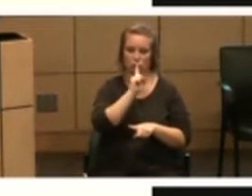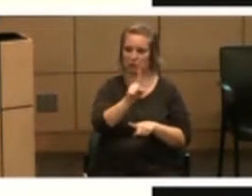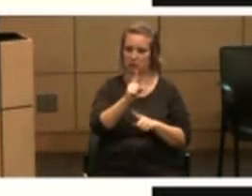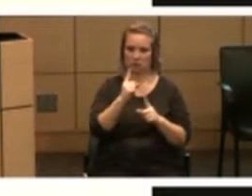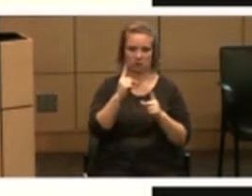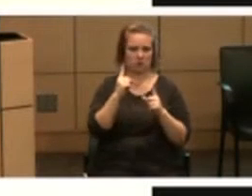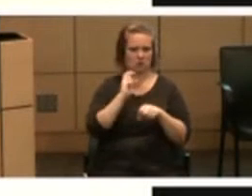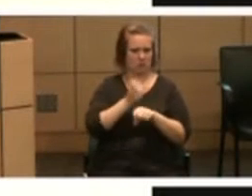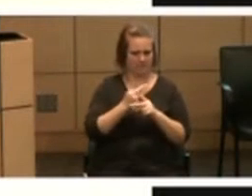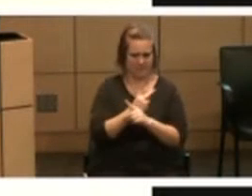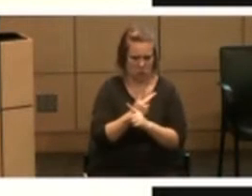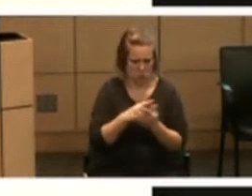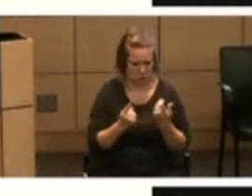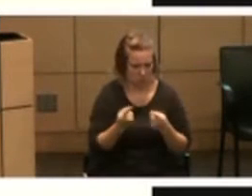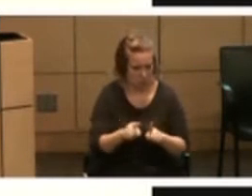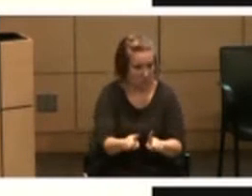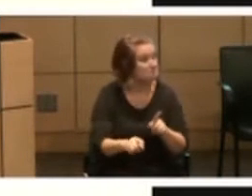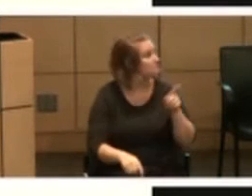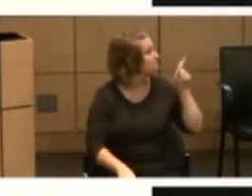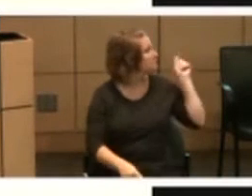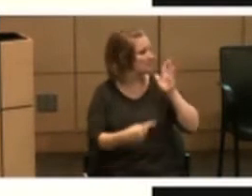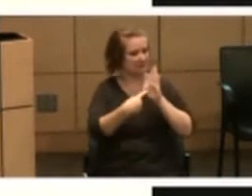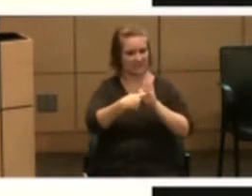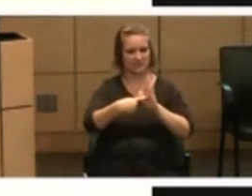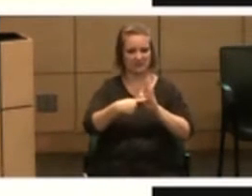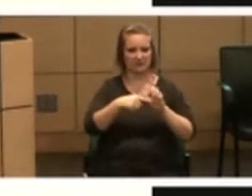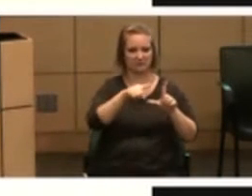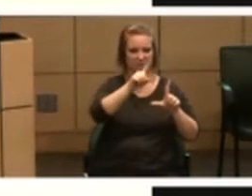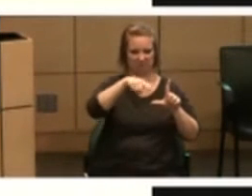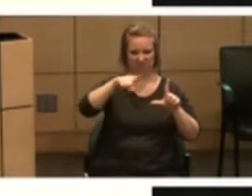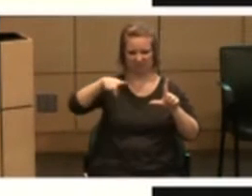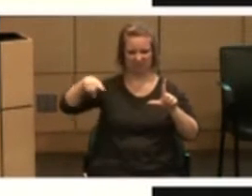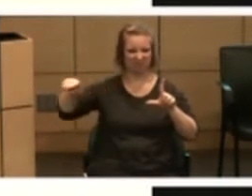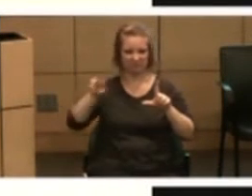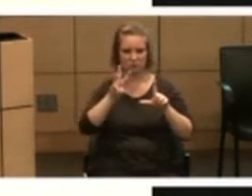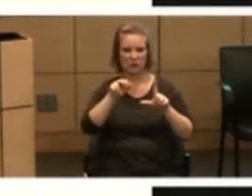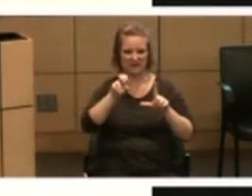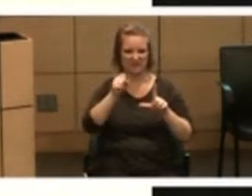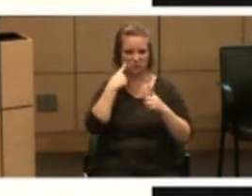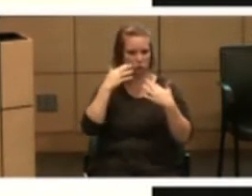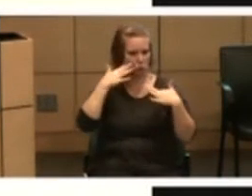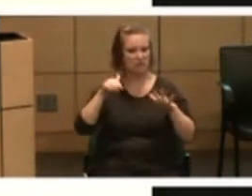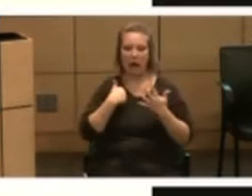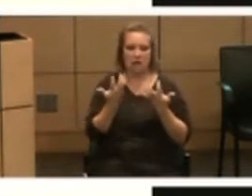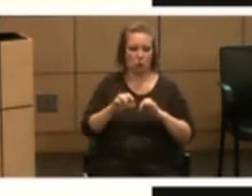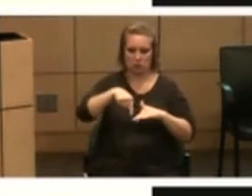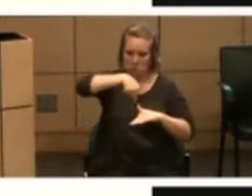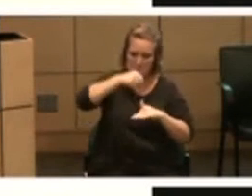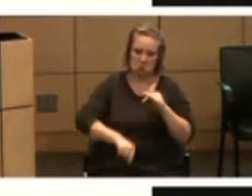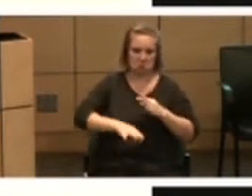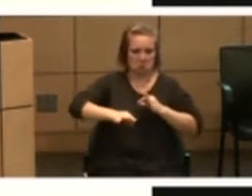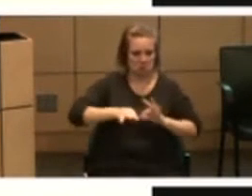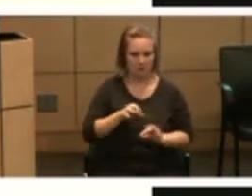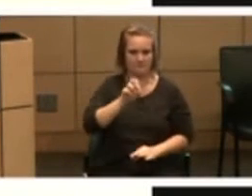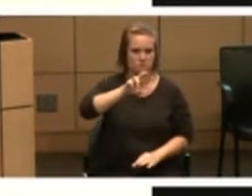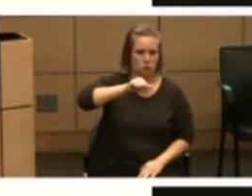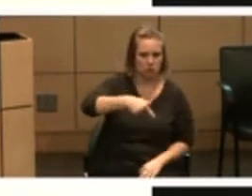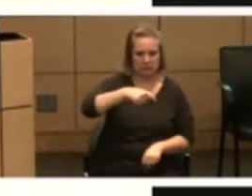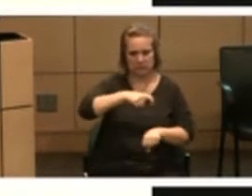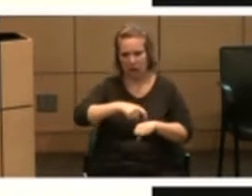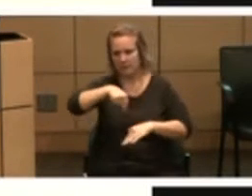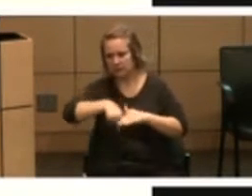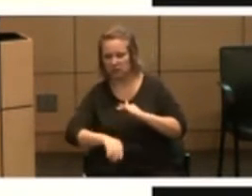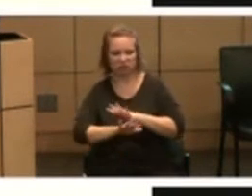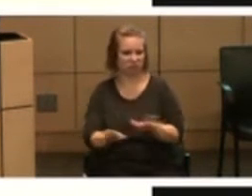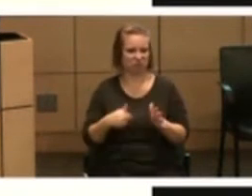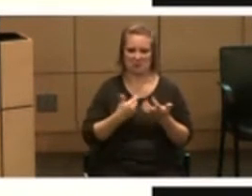what's going on. So here's just an example of a noise waveform. And I don't want to go into the details of frequency, time, intensity, but what I